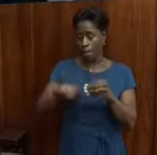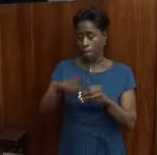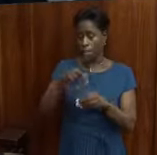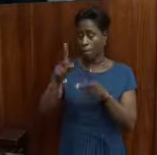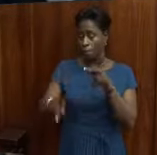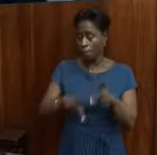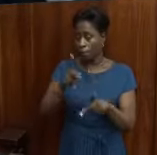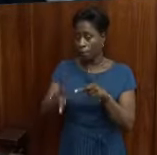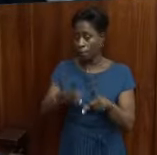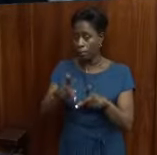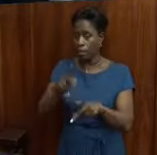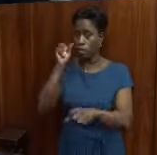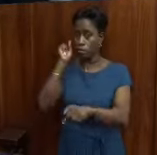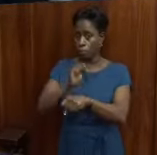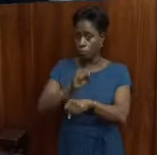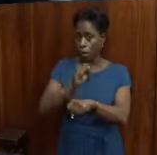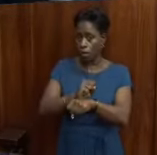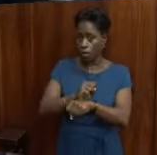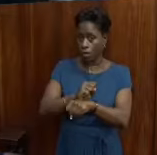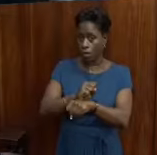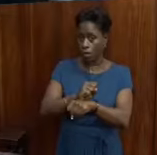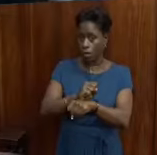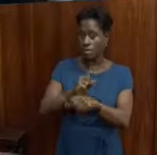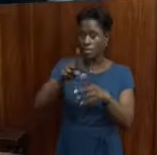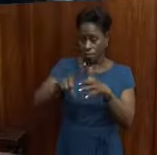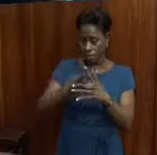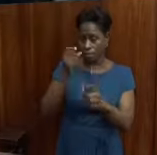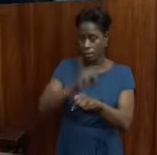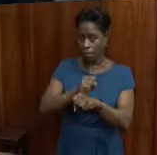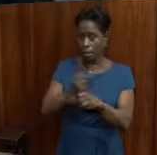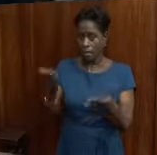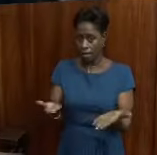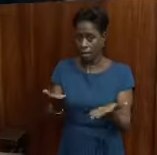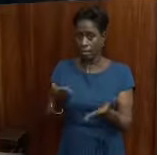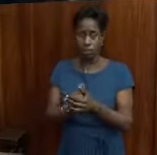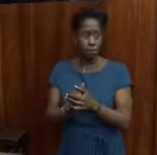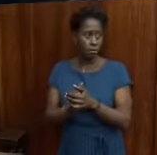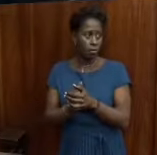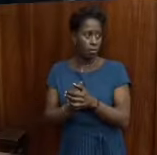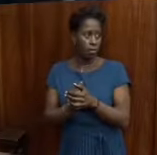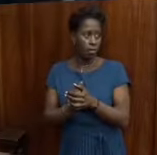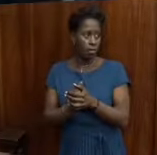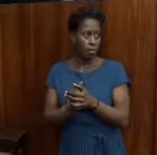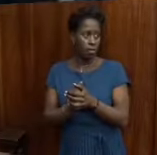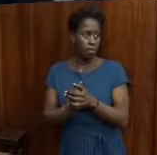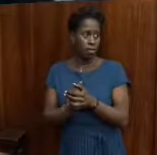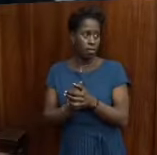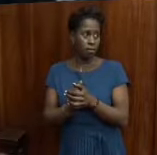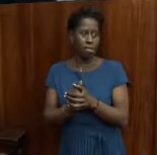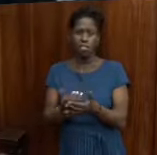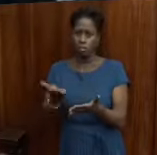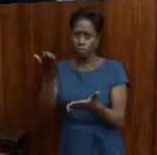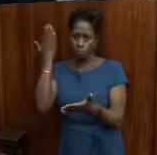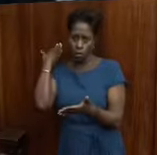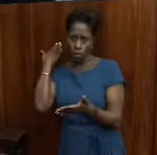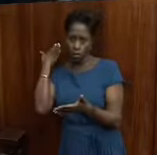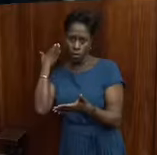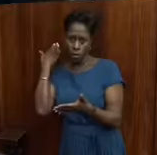in the last quarter of 2021 relative to the first quarter. Available estimates show that overall the unemployment rate